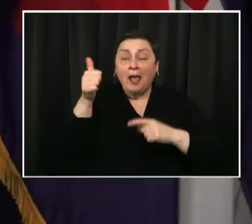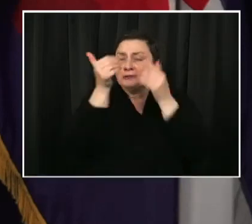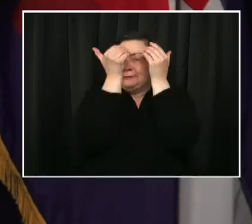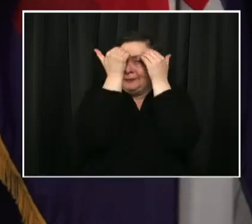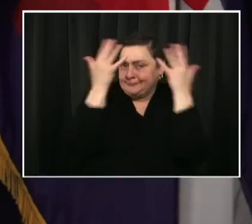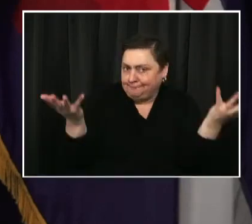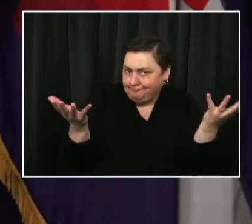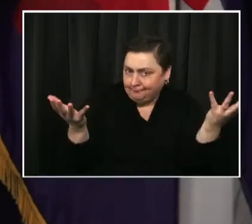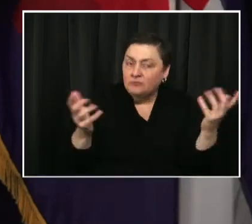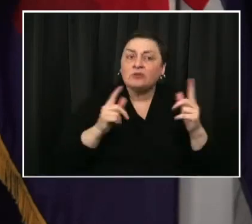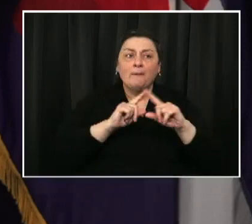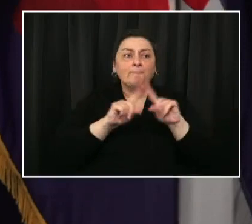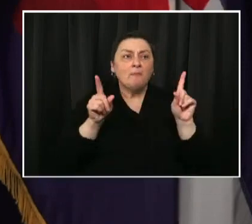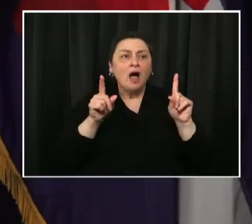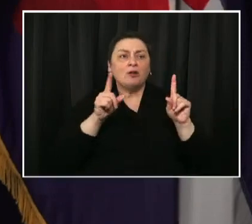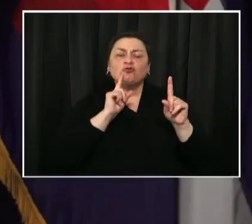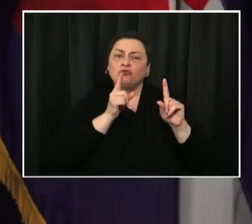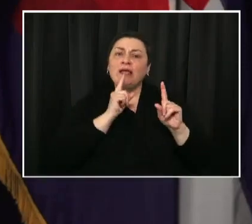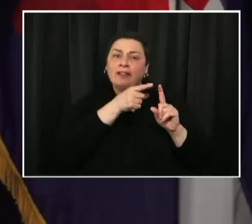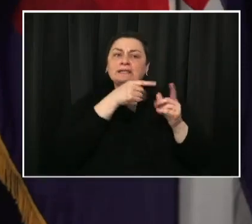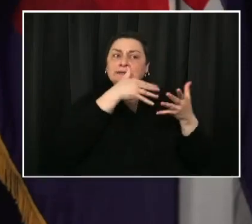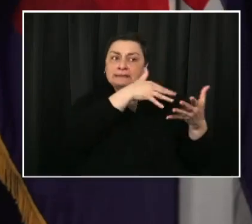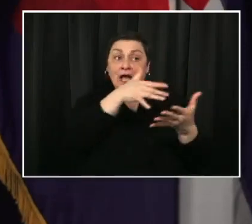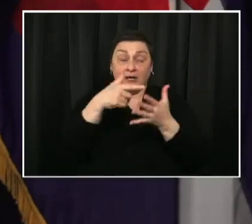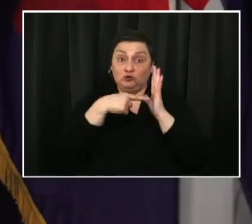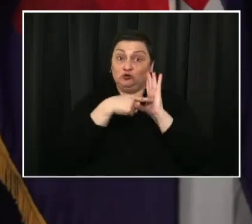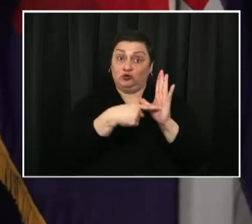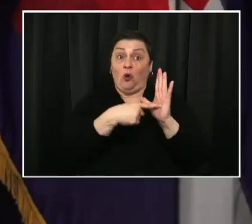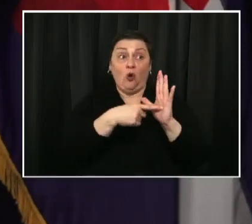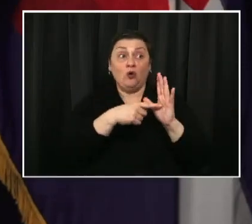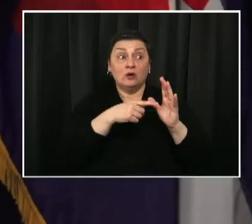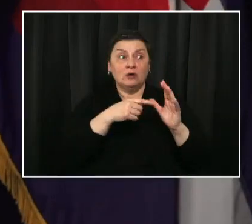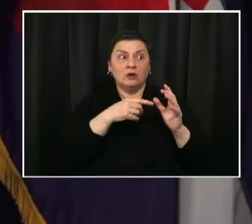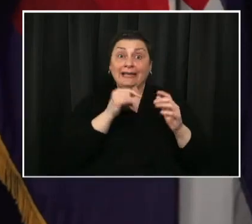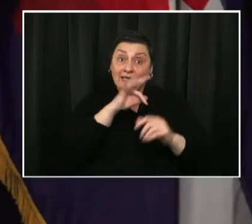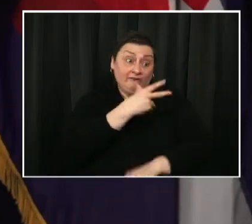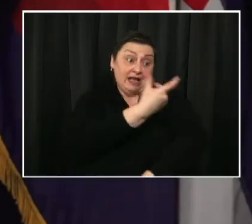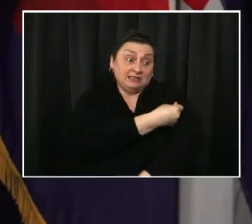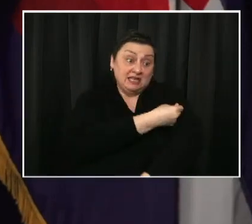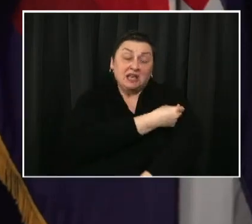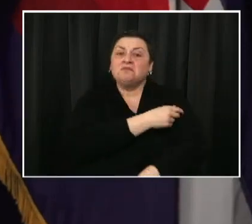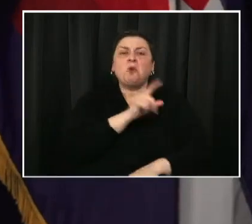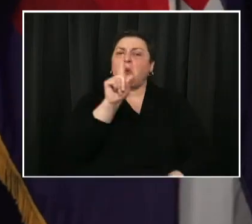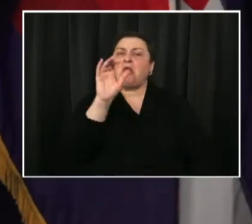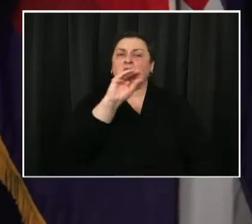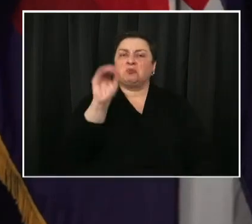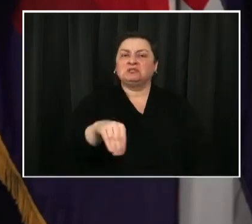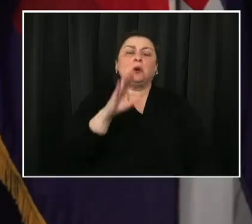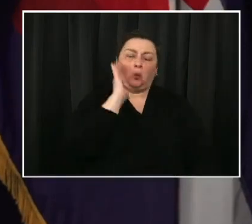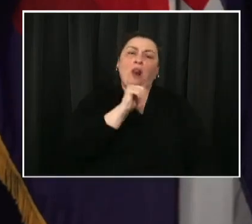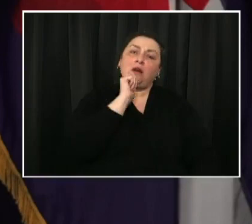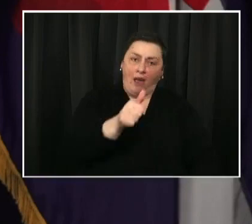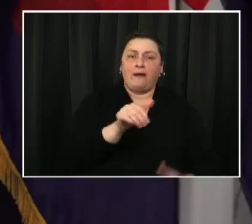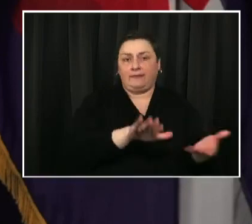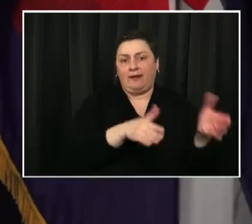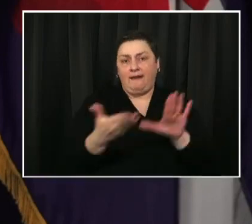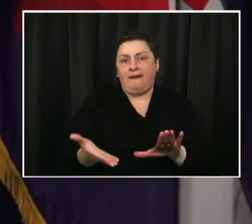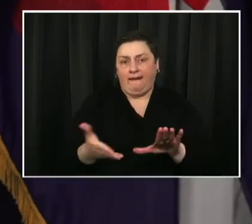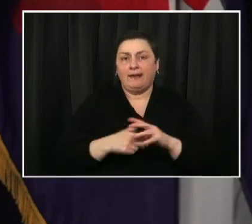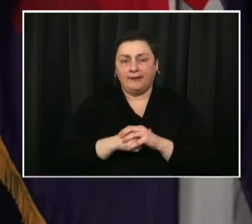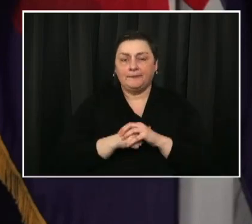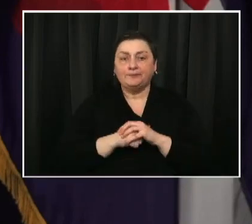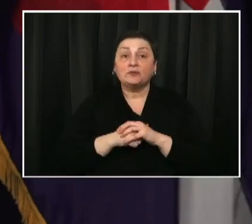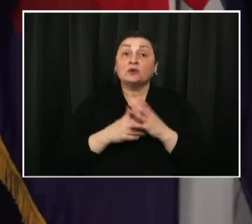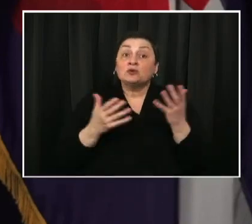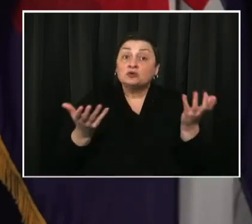studies. So I think the long and the short of it is next week we'll have more information on how the protocols are devolved to the